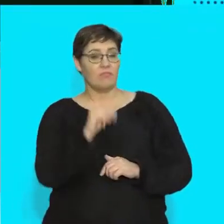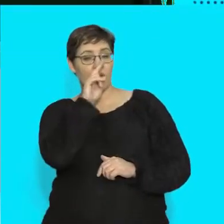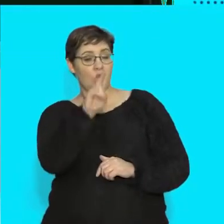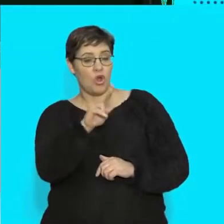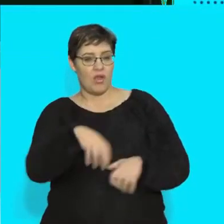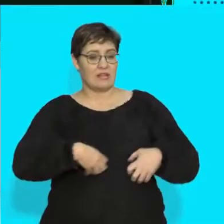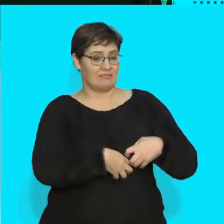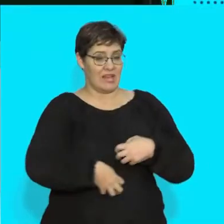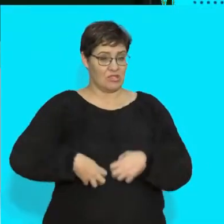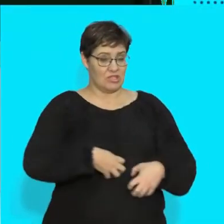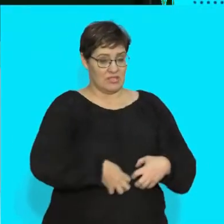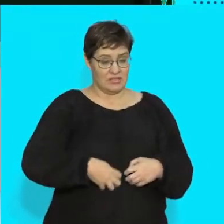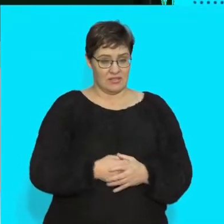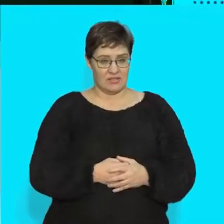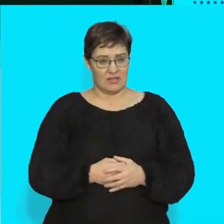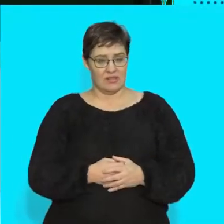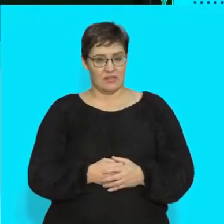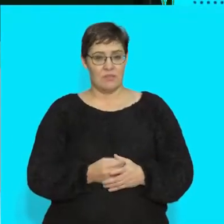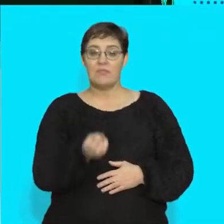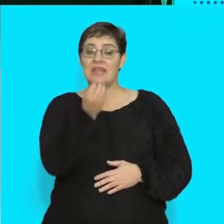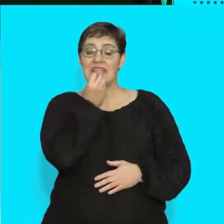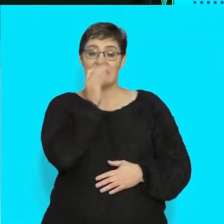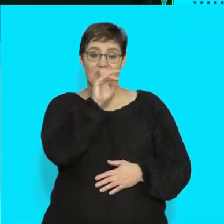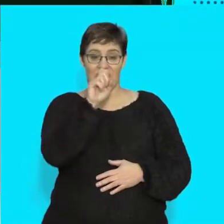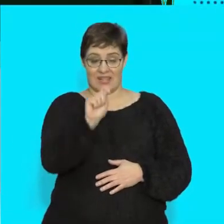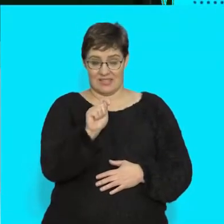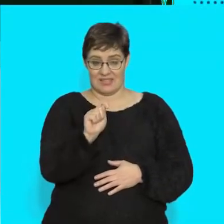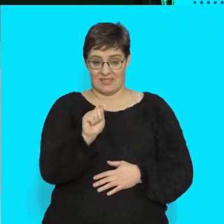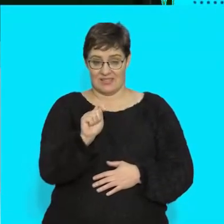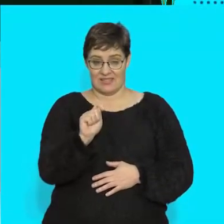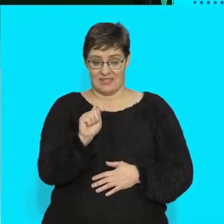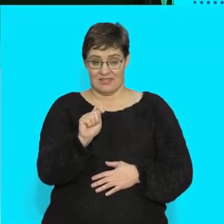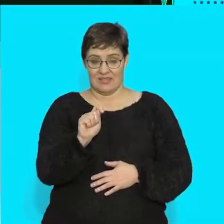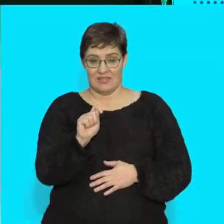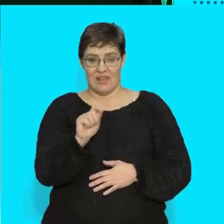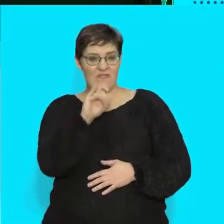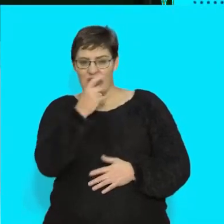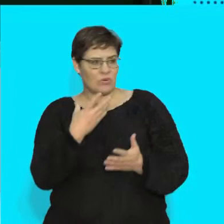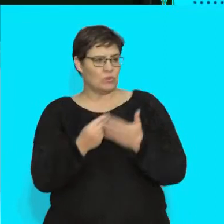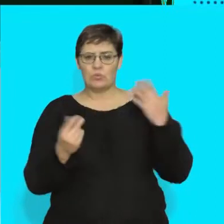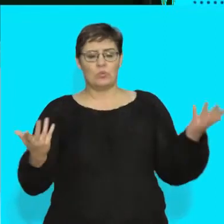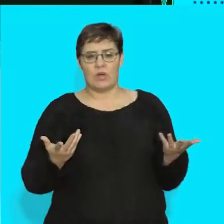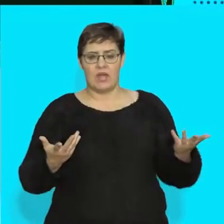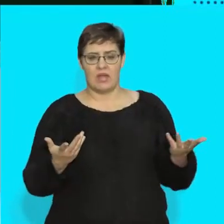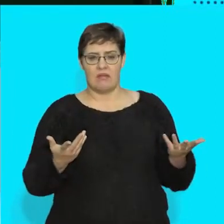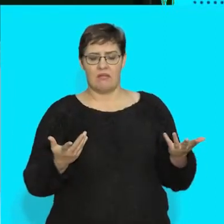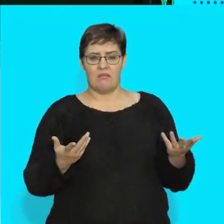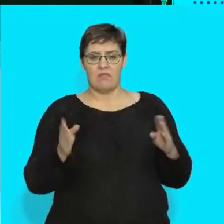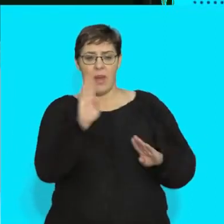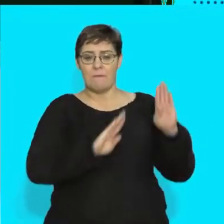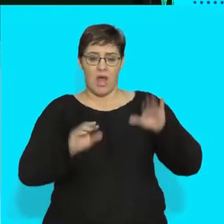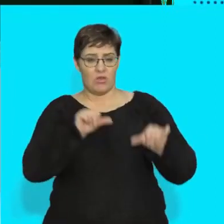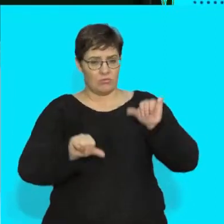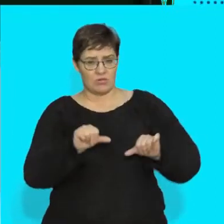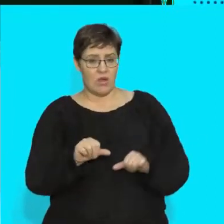look at digestion, guys, when I eat fat, where must fat go? Let's go to biochemistry.